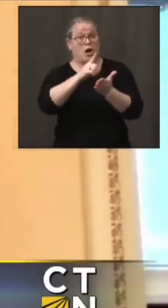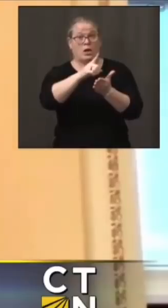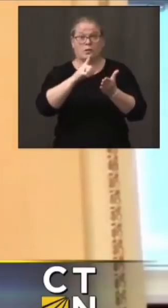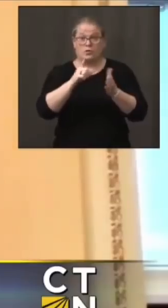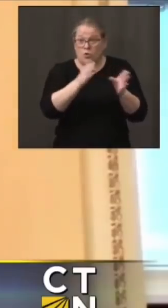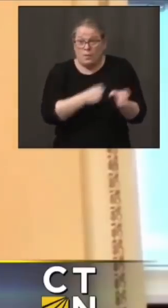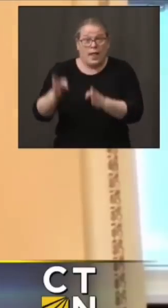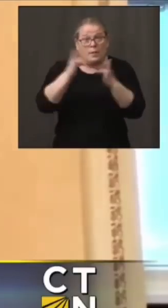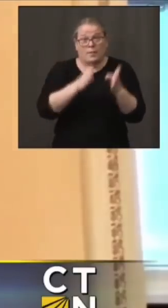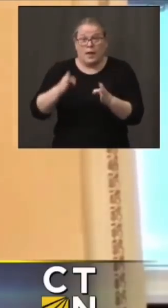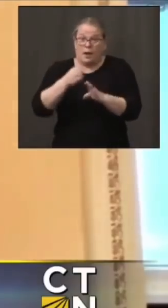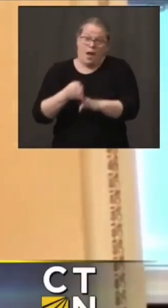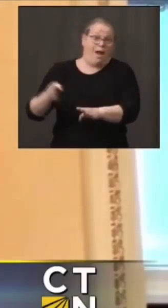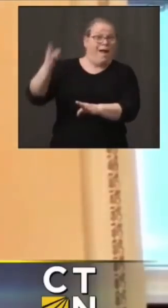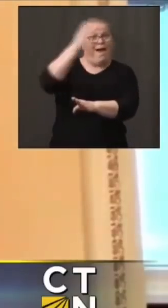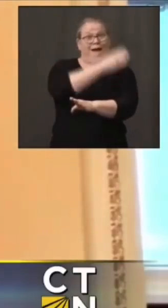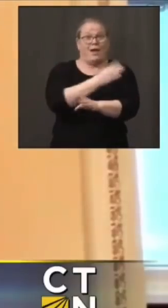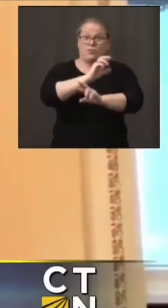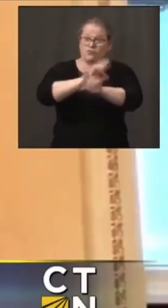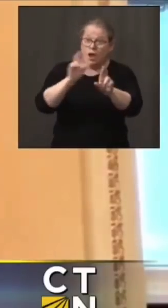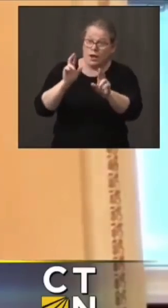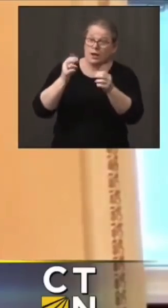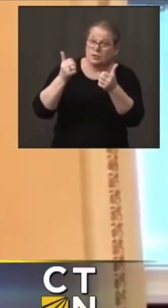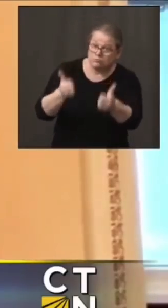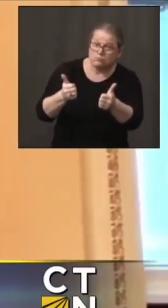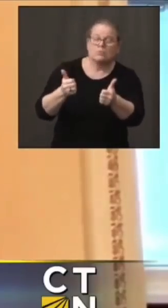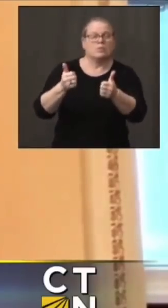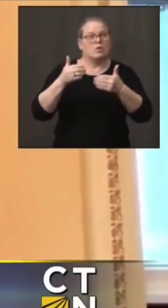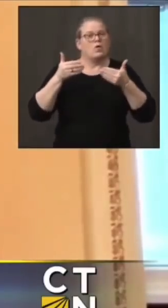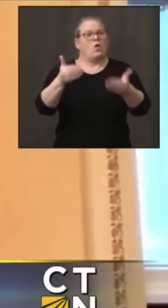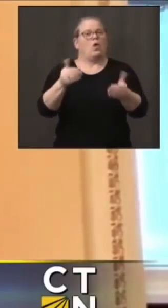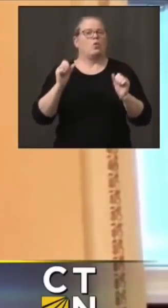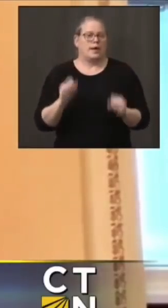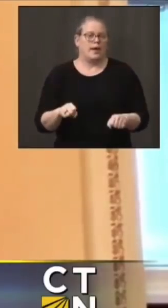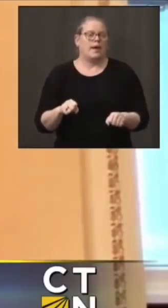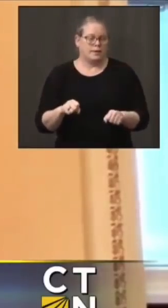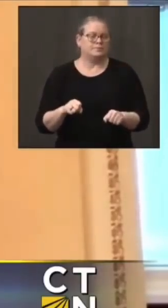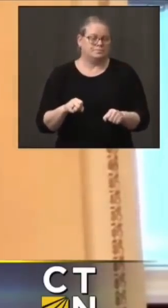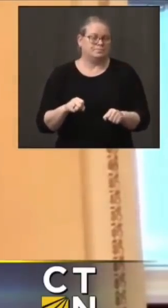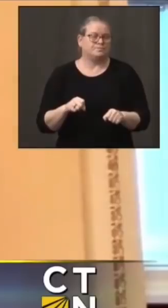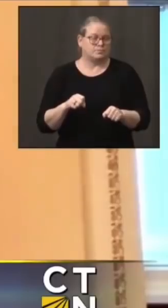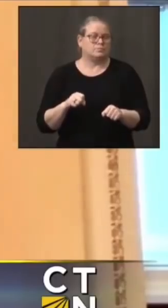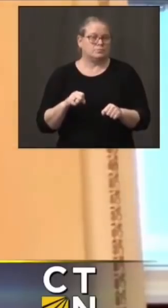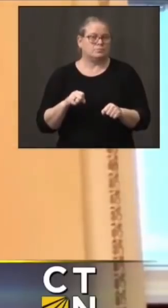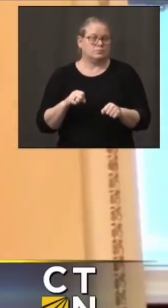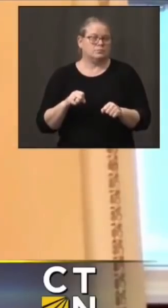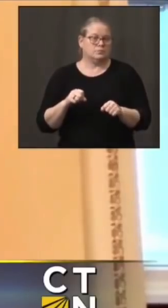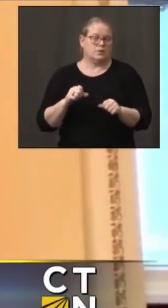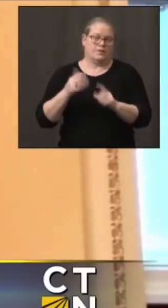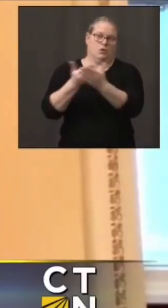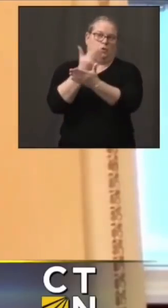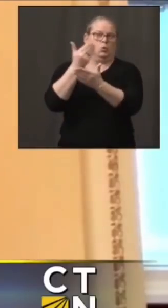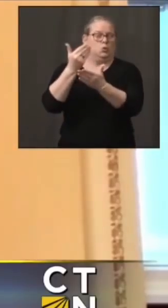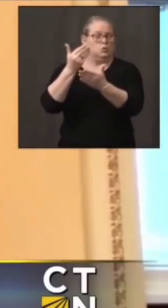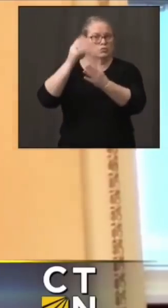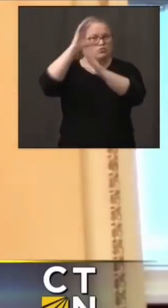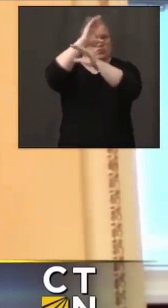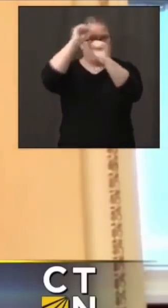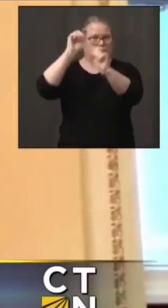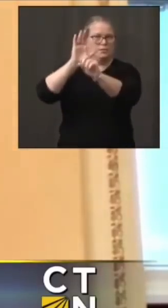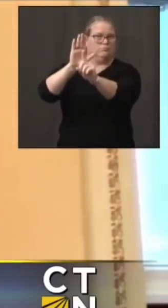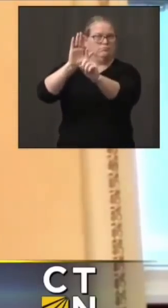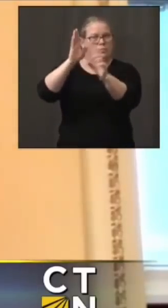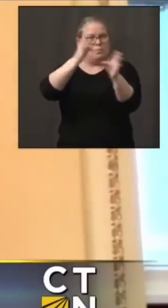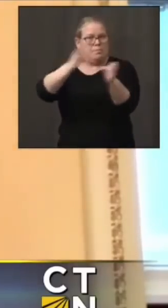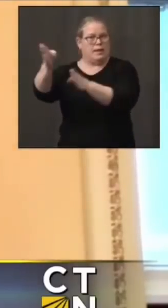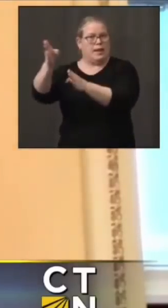for what direction that we go in to take advantage of where this new administration and I believe the